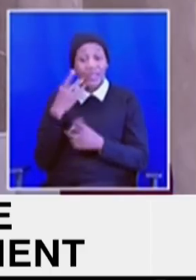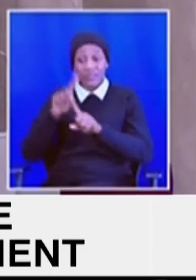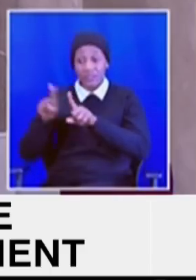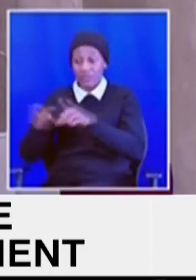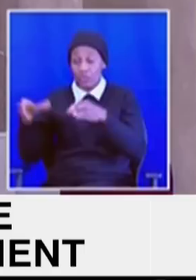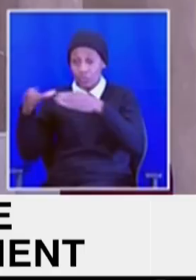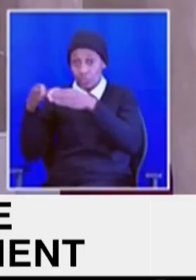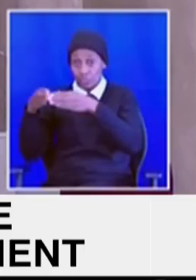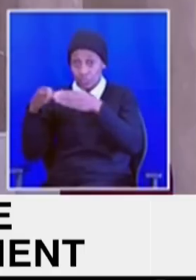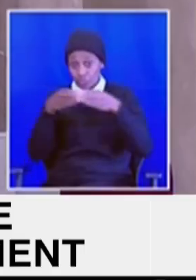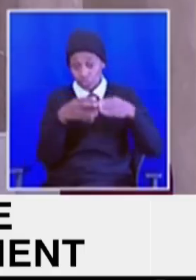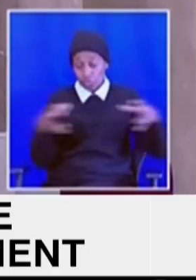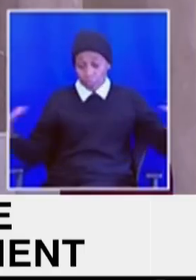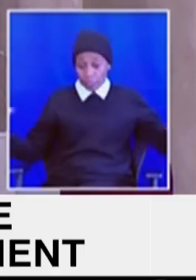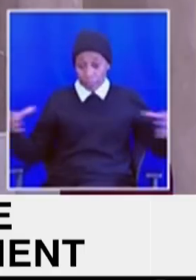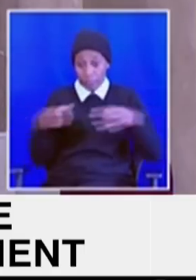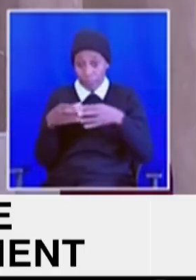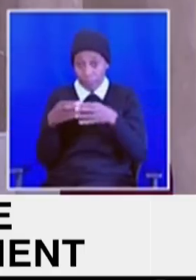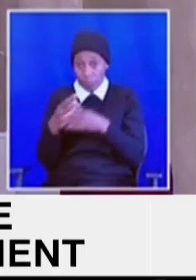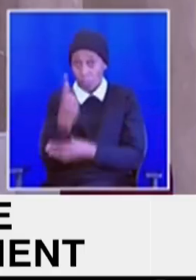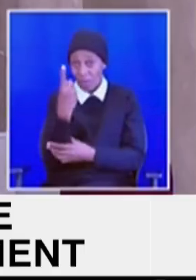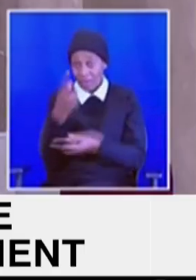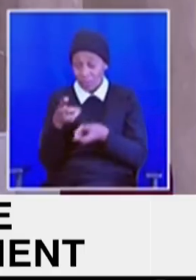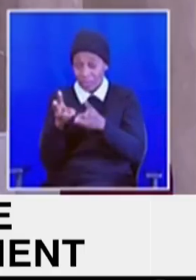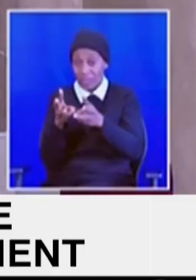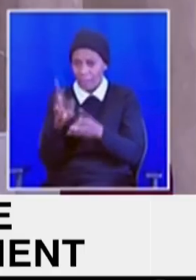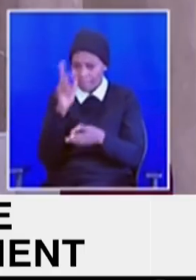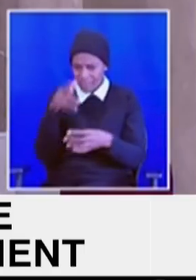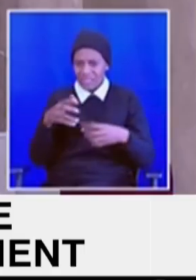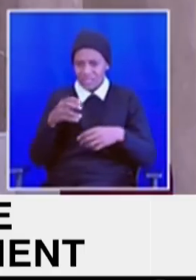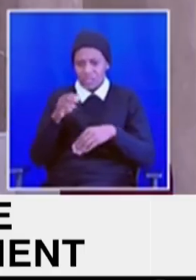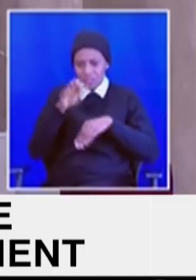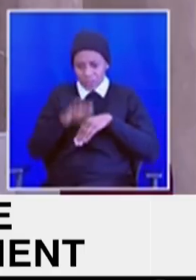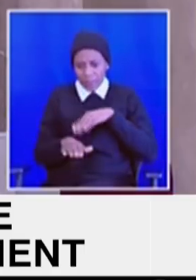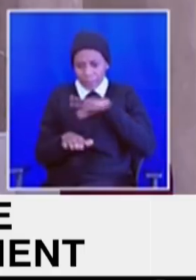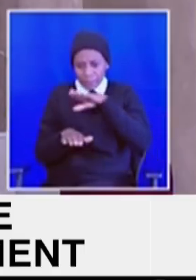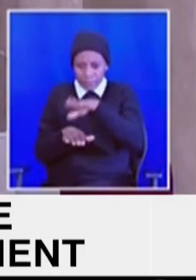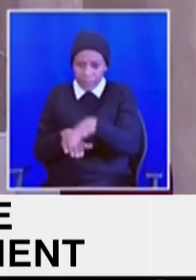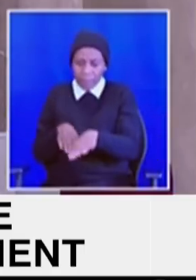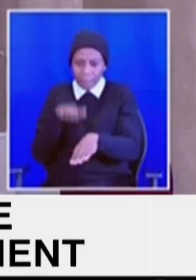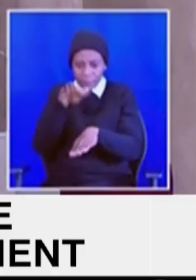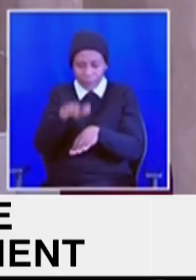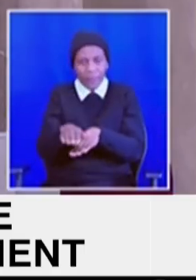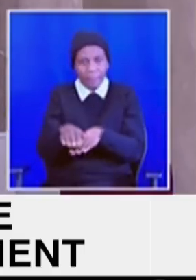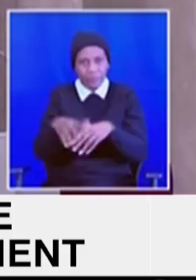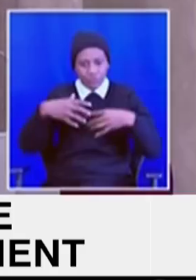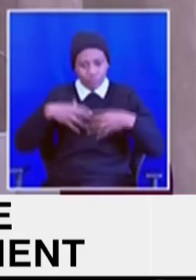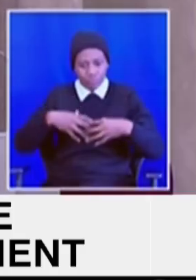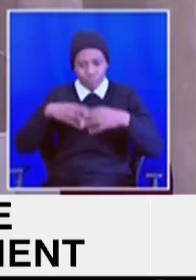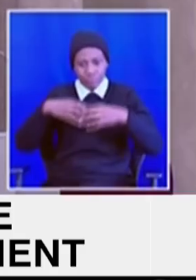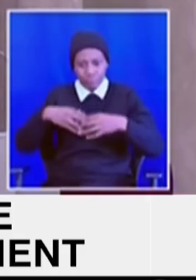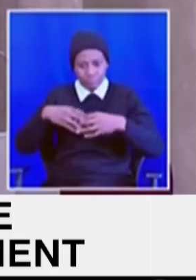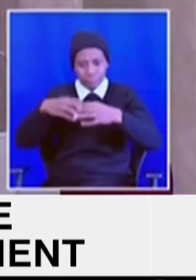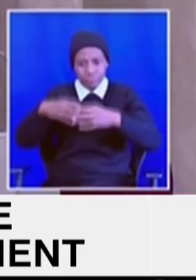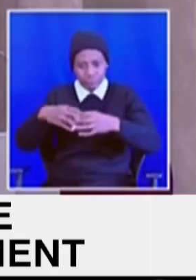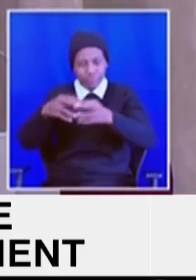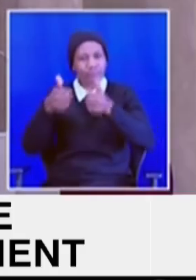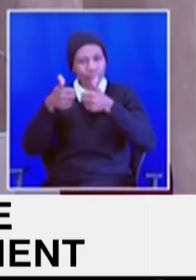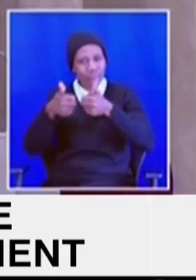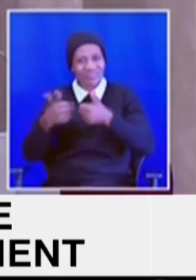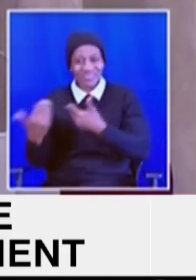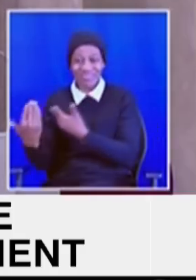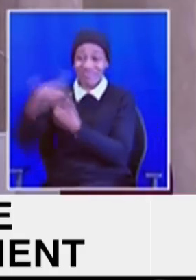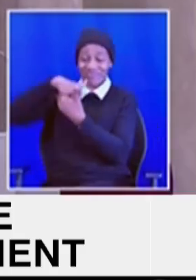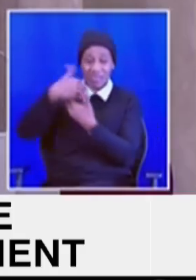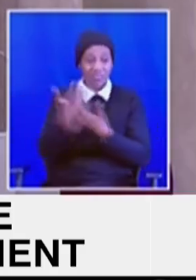set up, they are set up in a proper way. There shouldn't be interference from